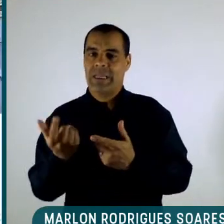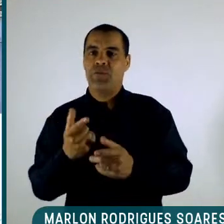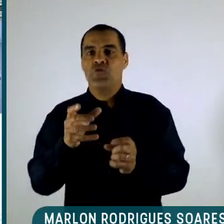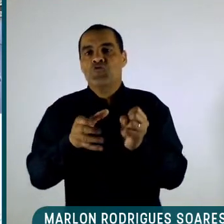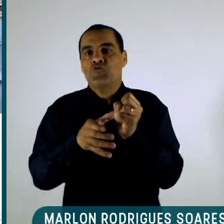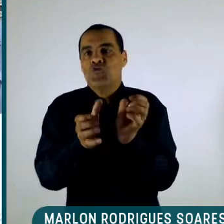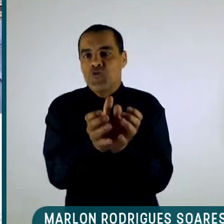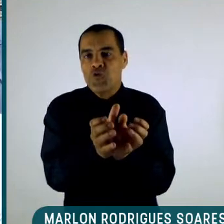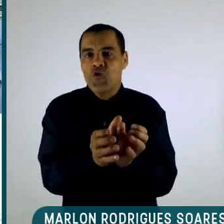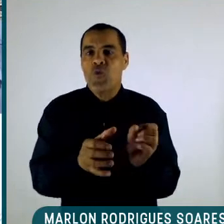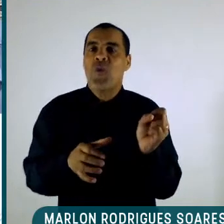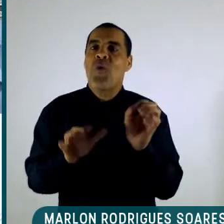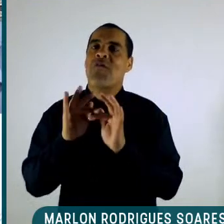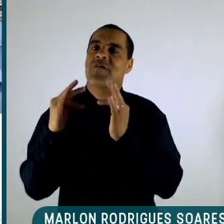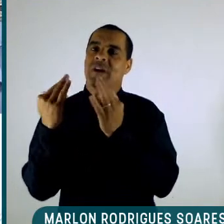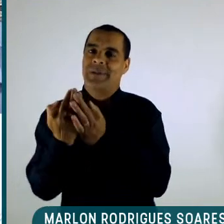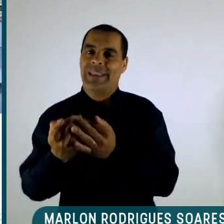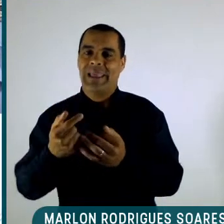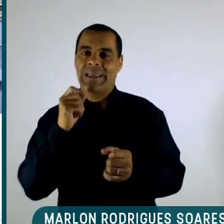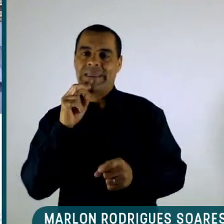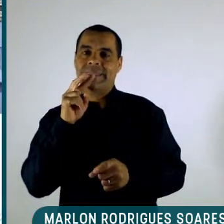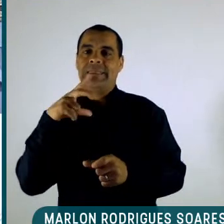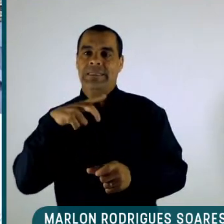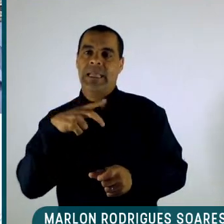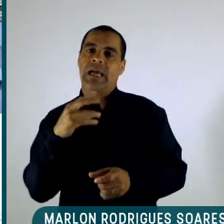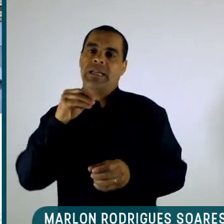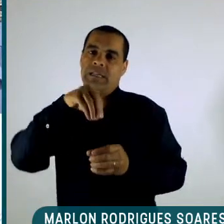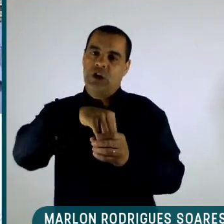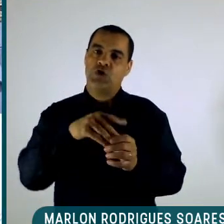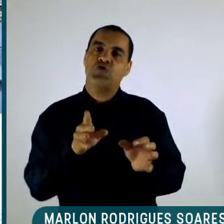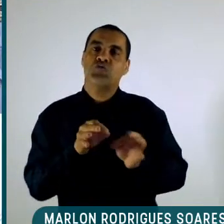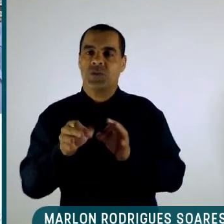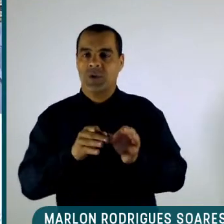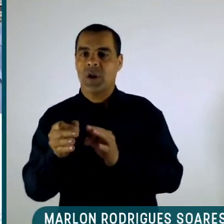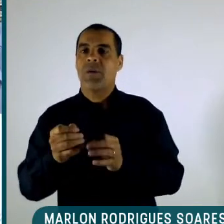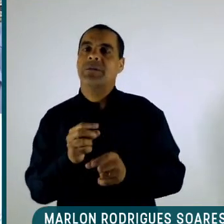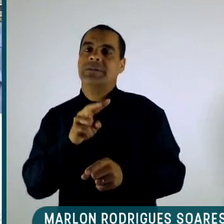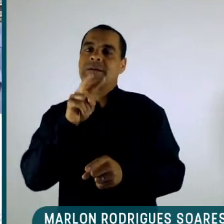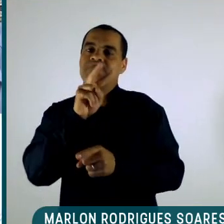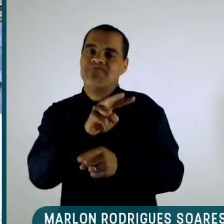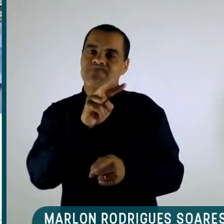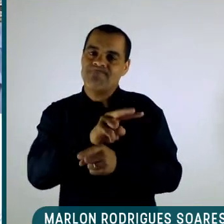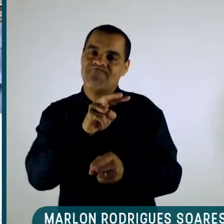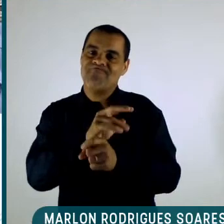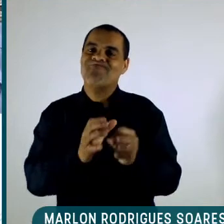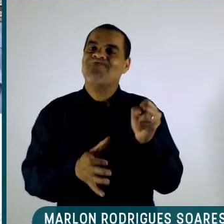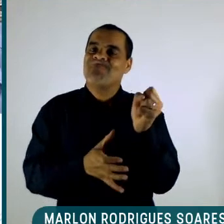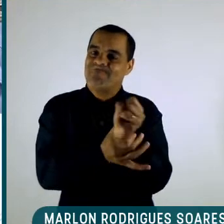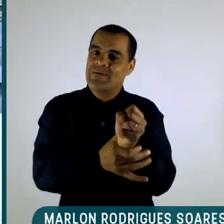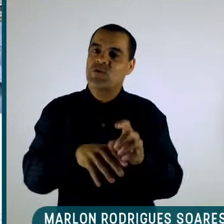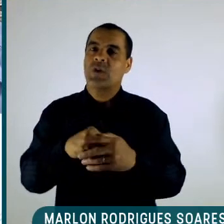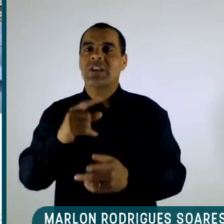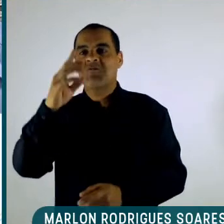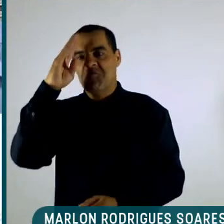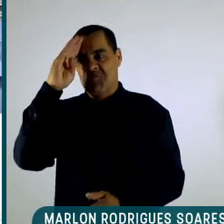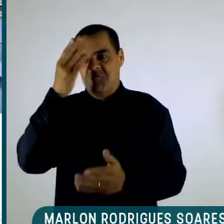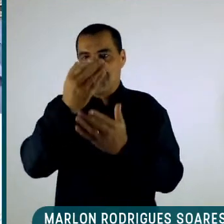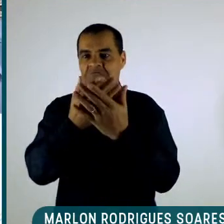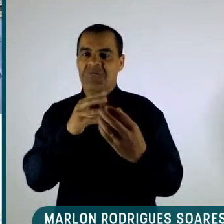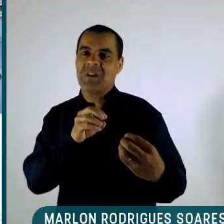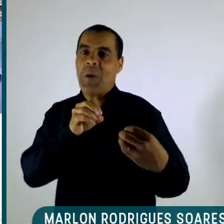prevention process. The family is covered by the program and it's become healthier because of this program. So I